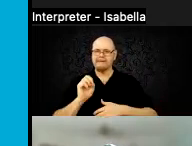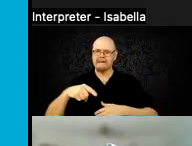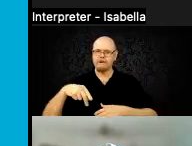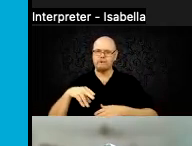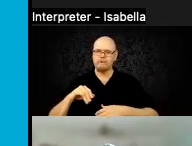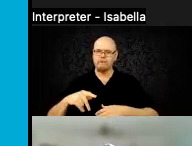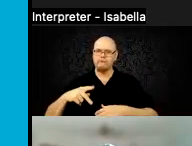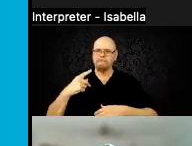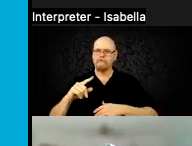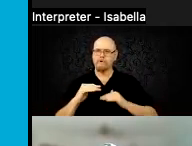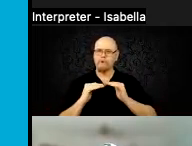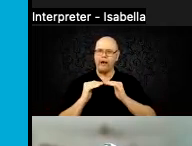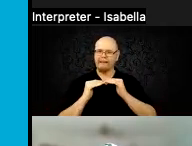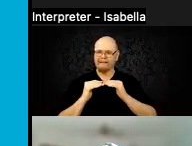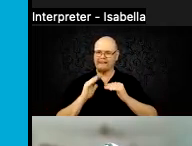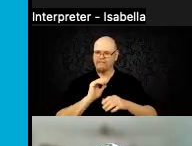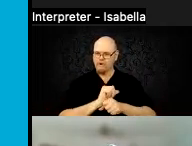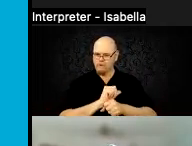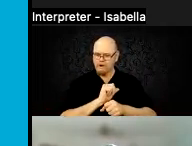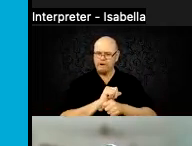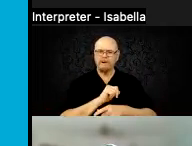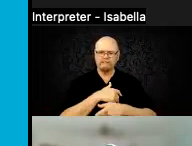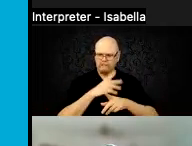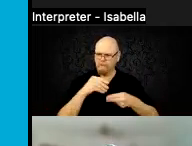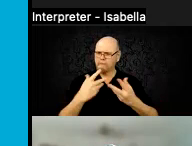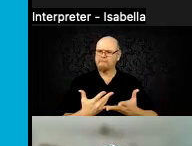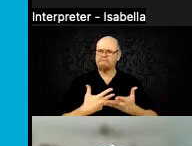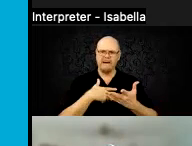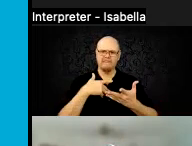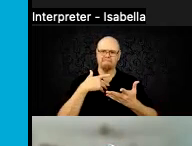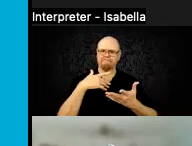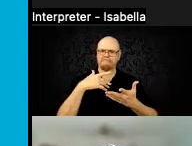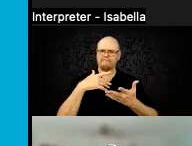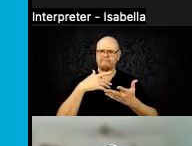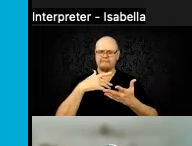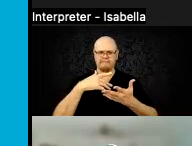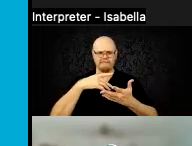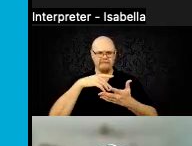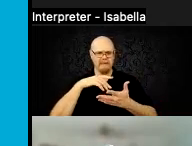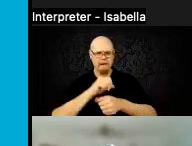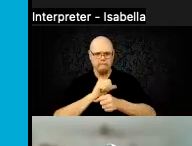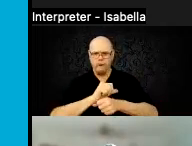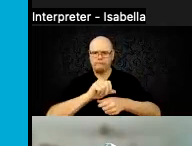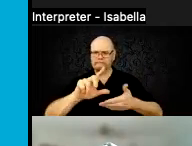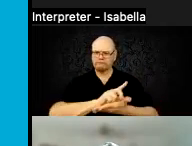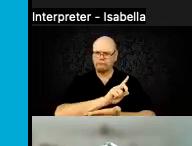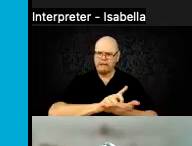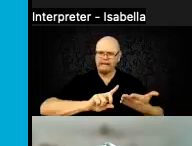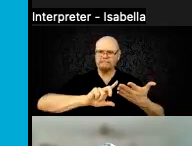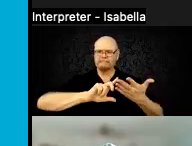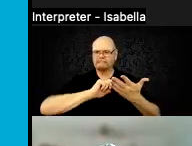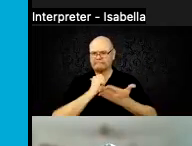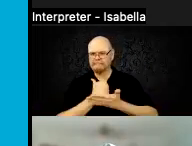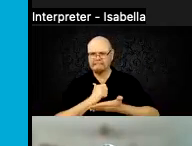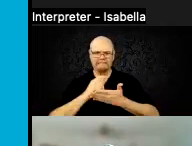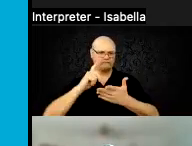We have been providing employment discrimination assistance and advice about employment as long as we've been an agency.